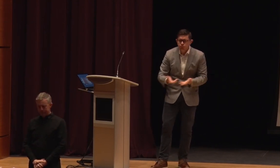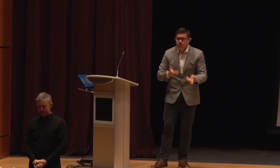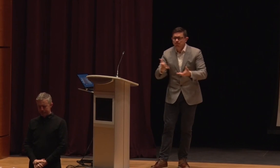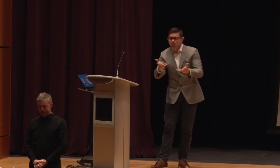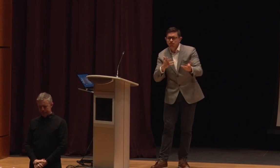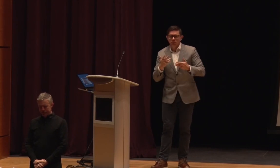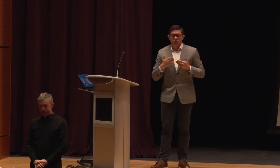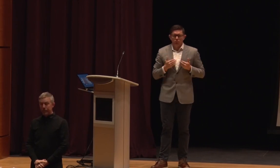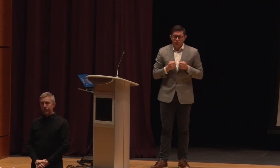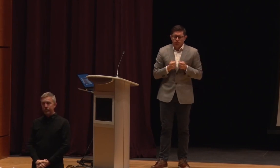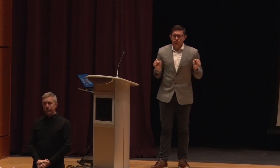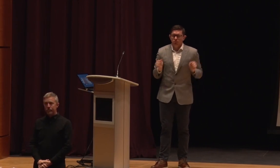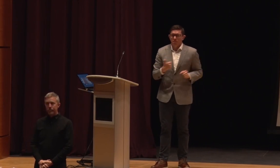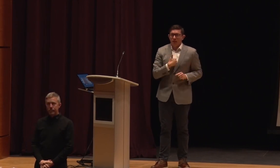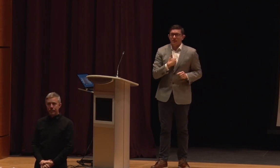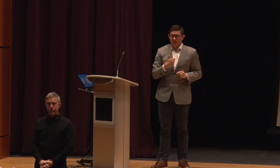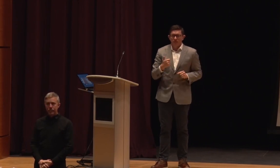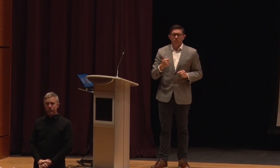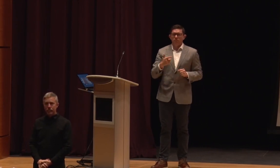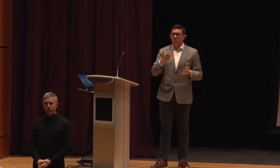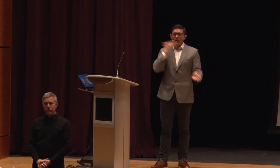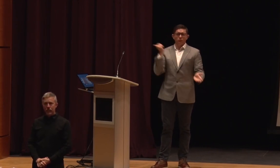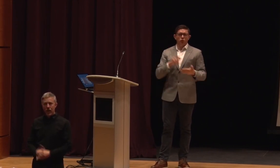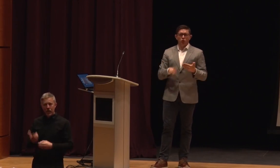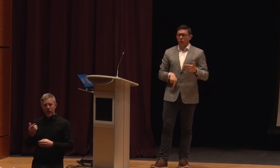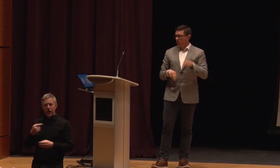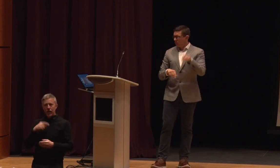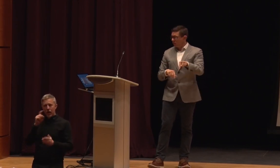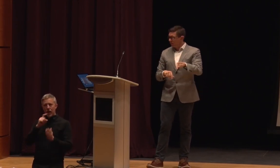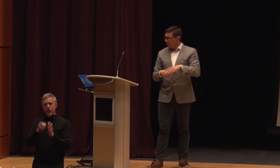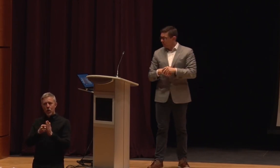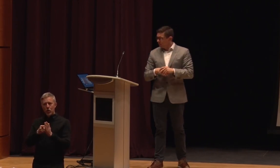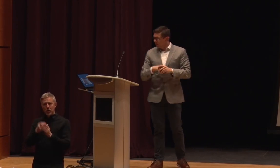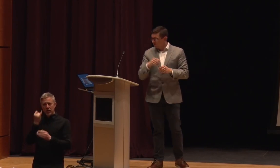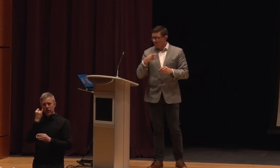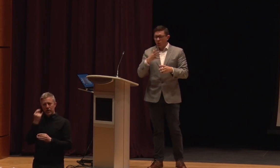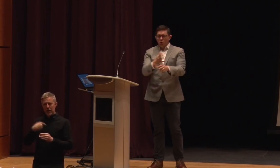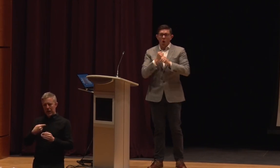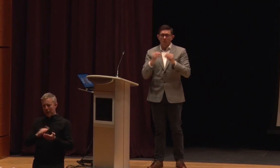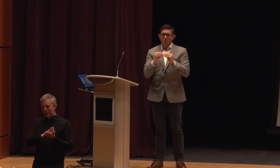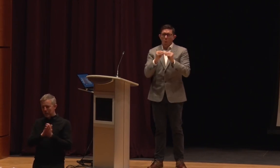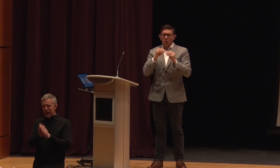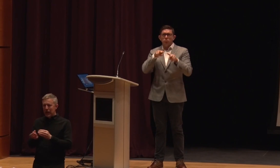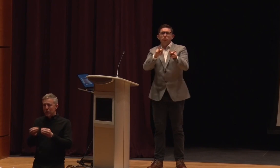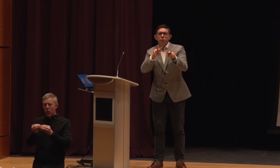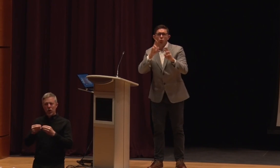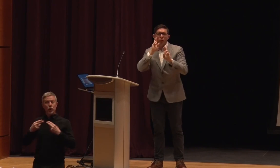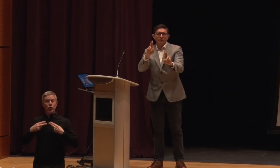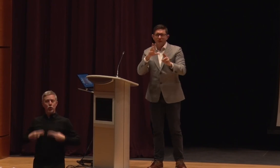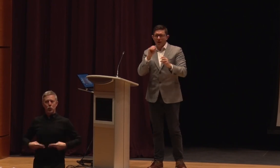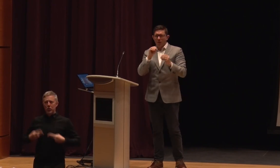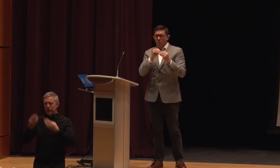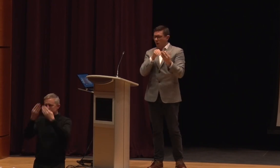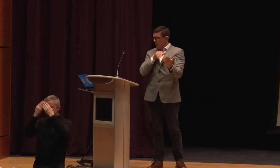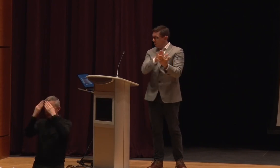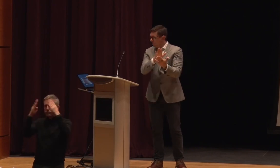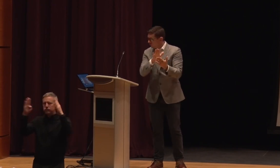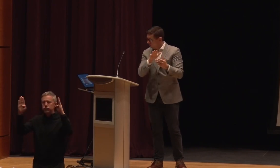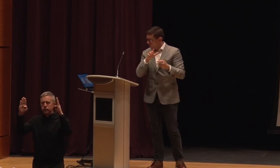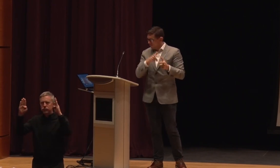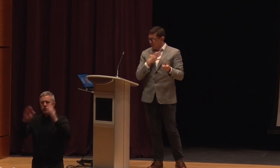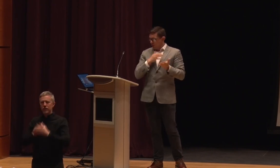Now, what I noticed is when I made myself more human and opened myself up, it had an impressive